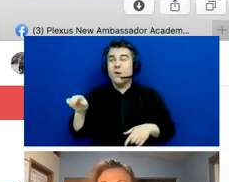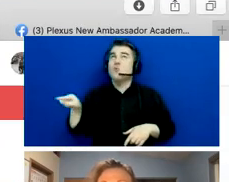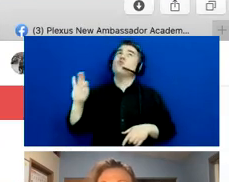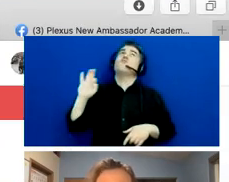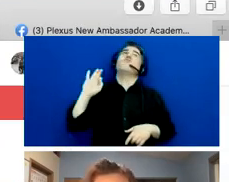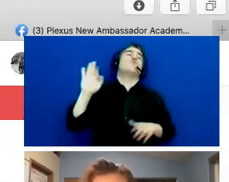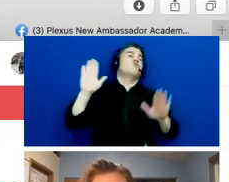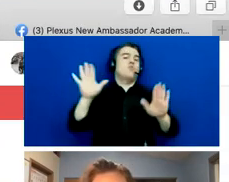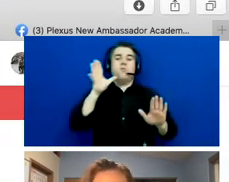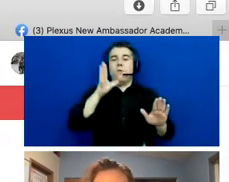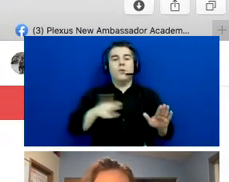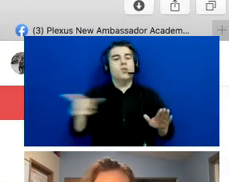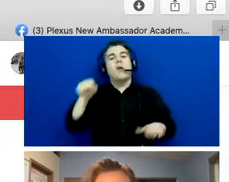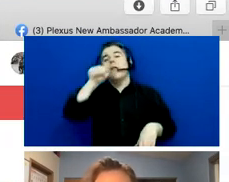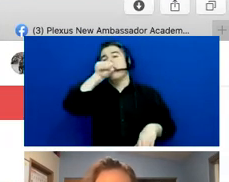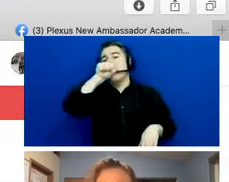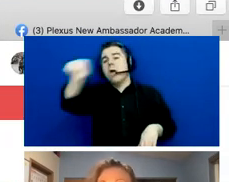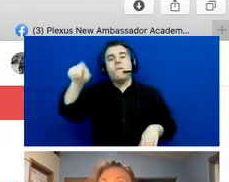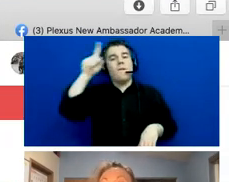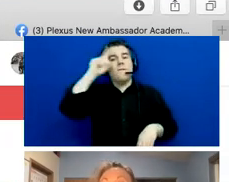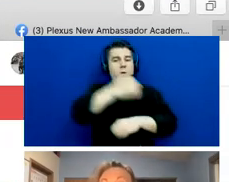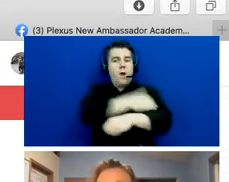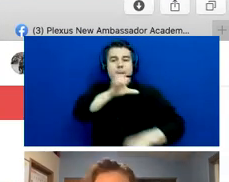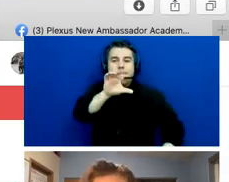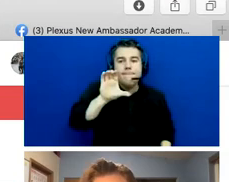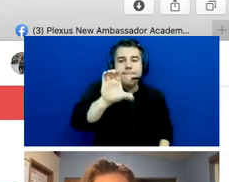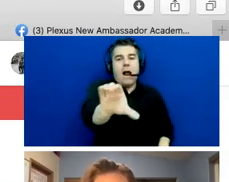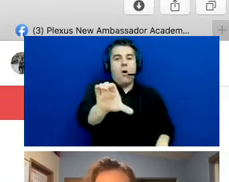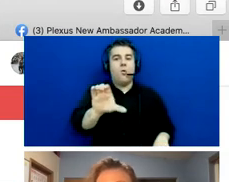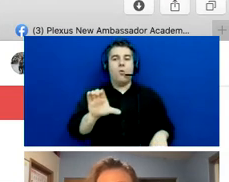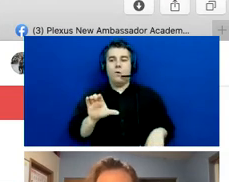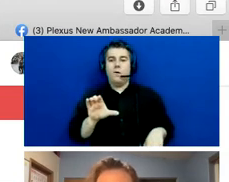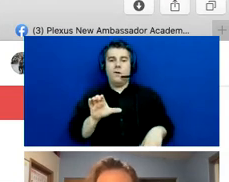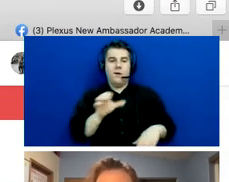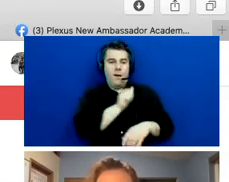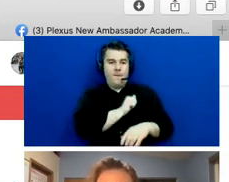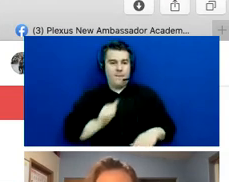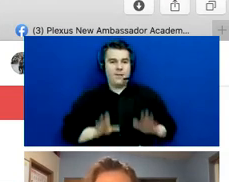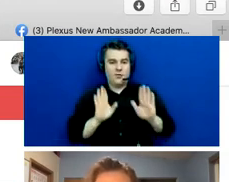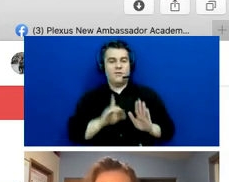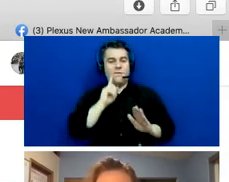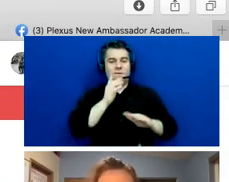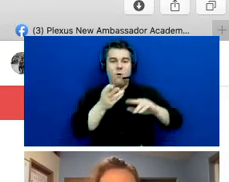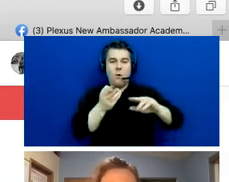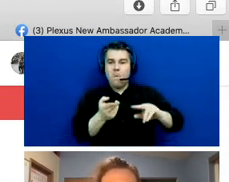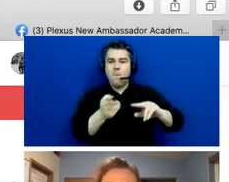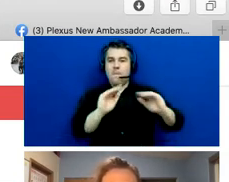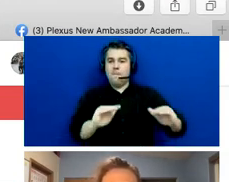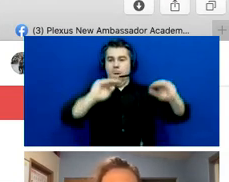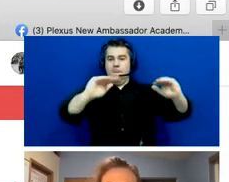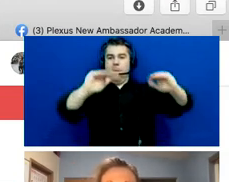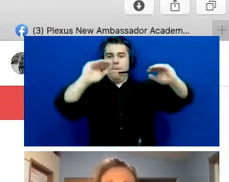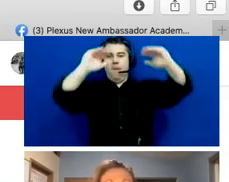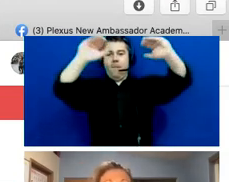she loves to empower ambassadors to reach their goals. She is like